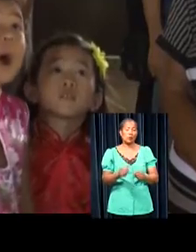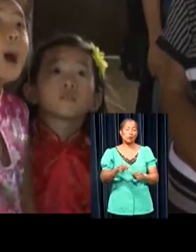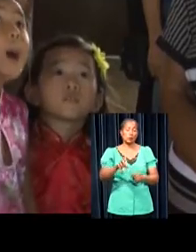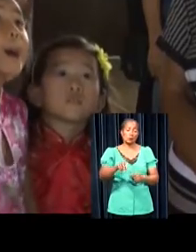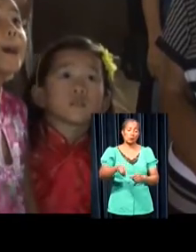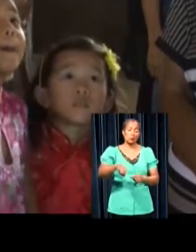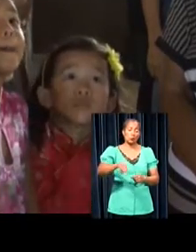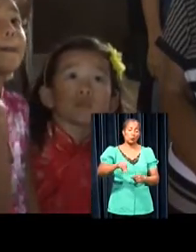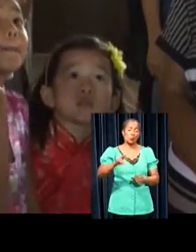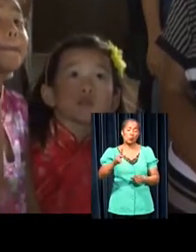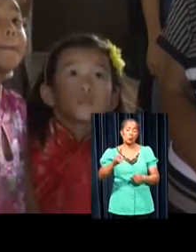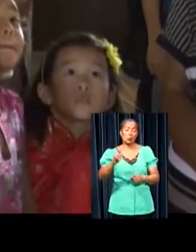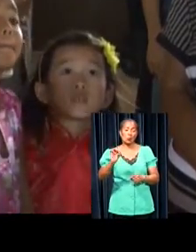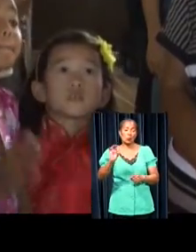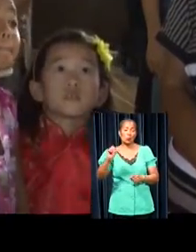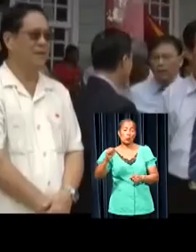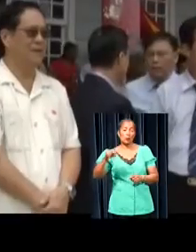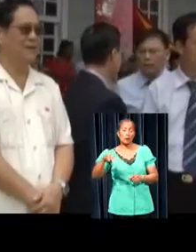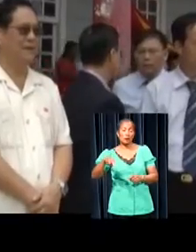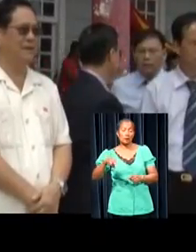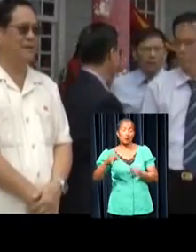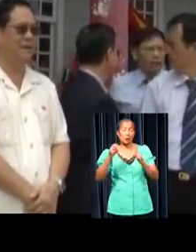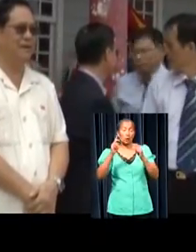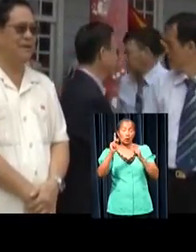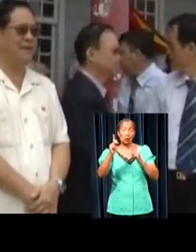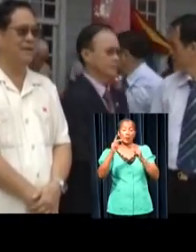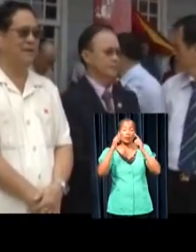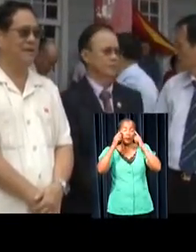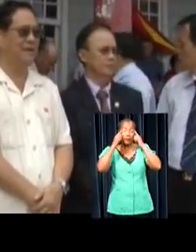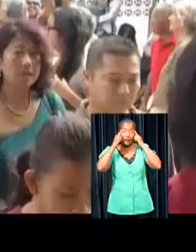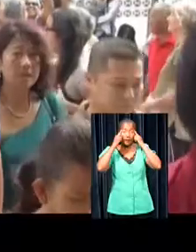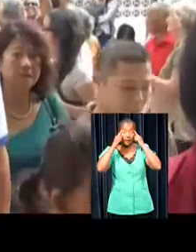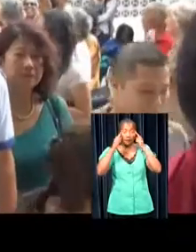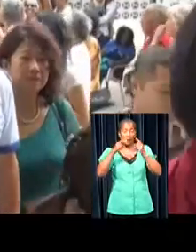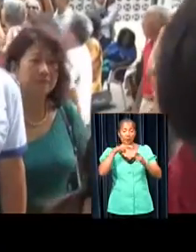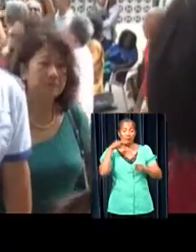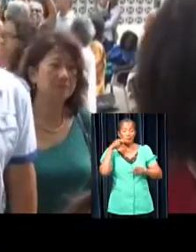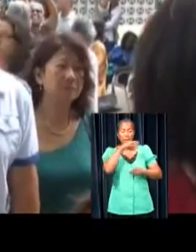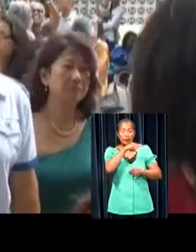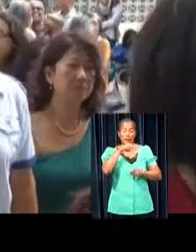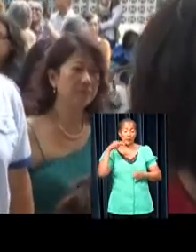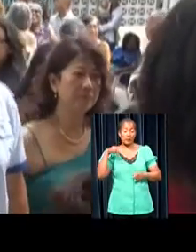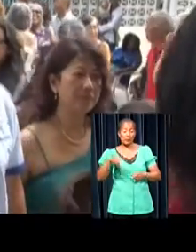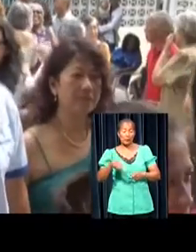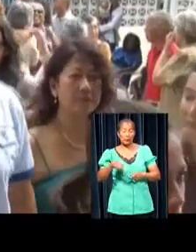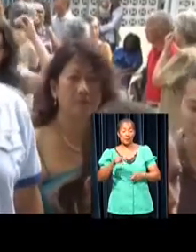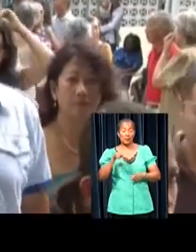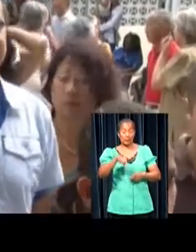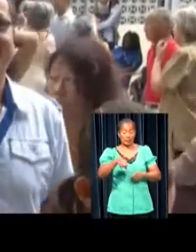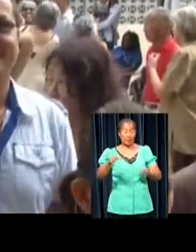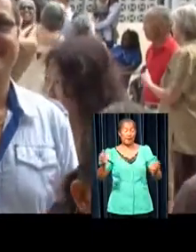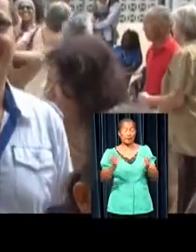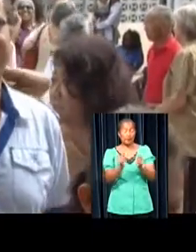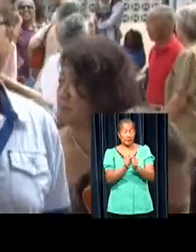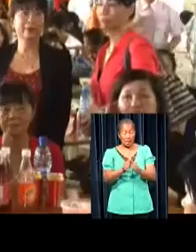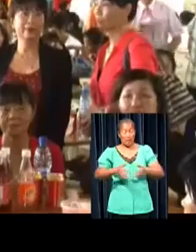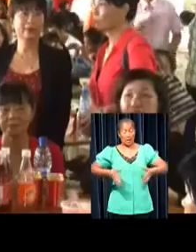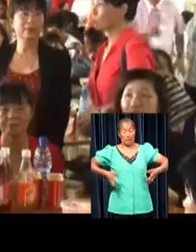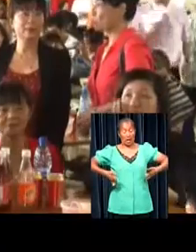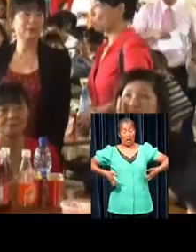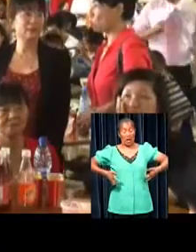important for the Mongols, Koreans, and Vietnamese, among others. This year, it's